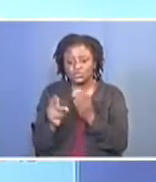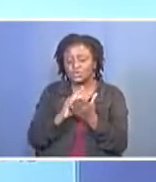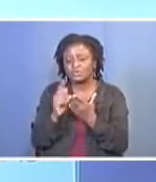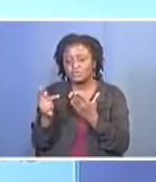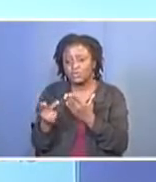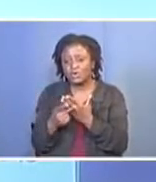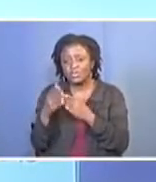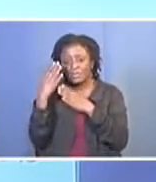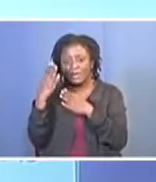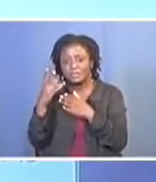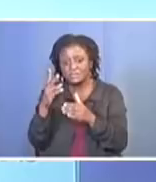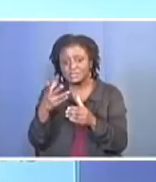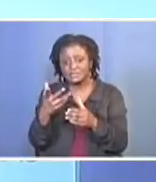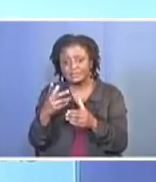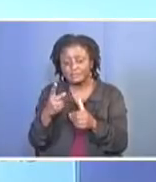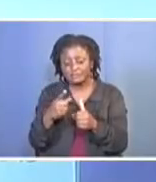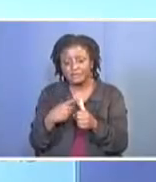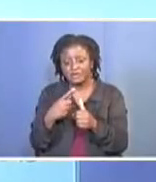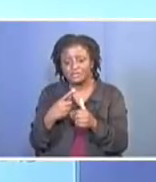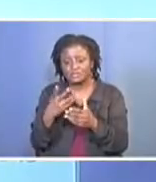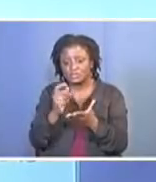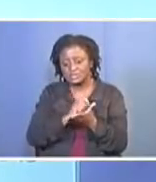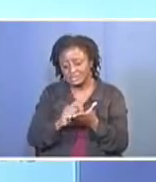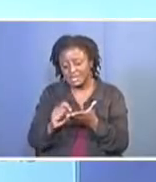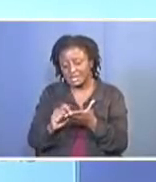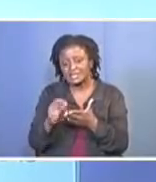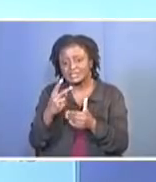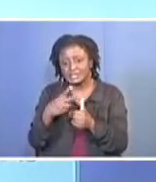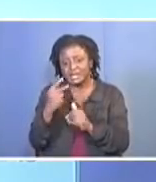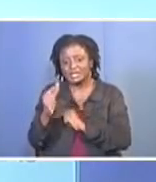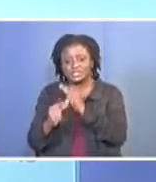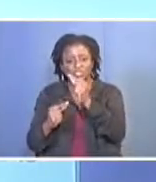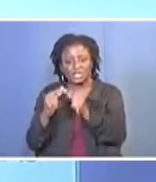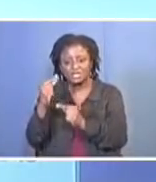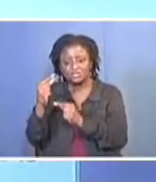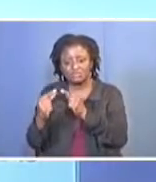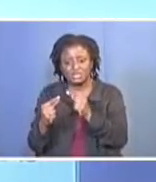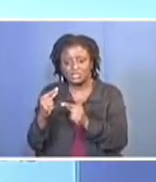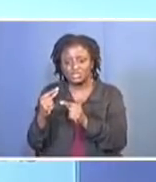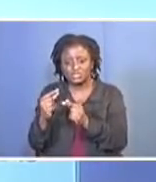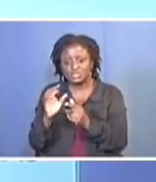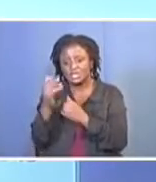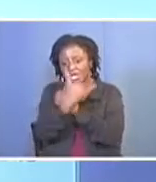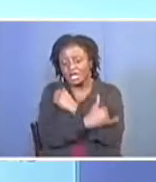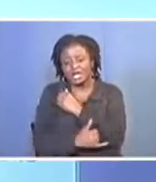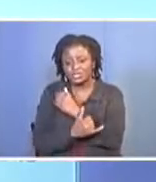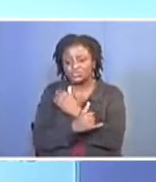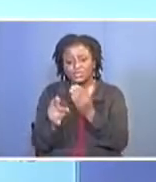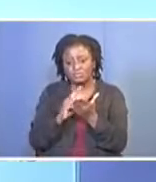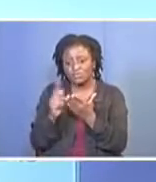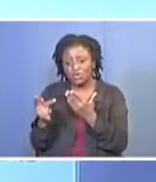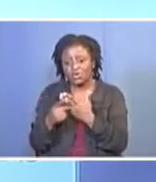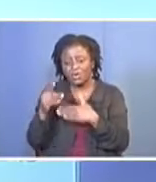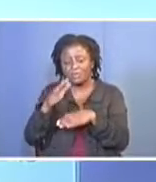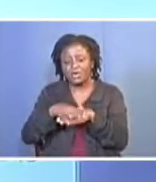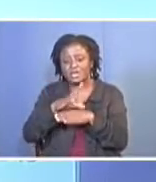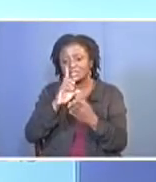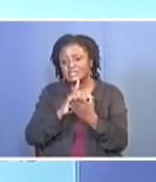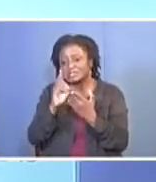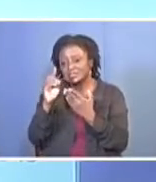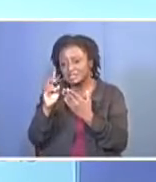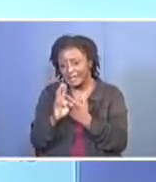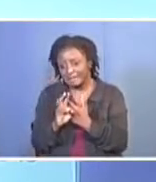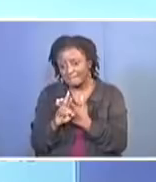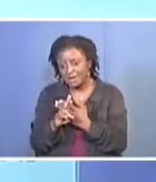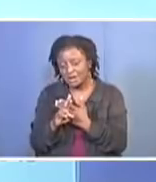the second-generation Decent Country program with the International Labor Organization back on December 6. The 5-year Memorandum